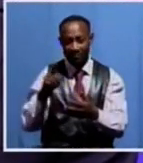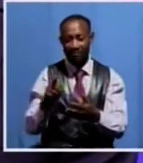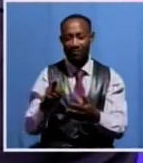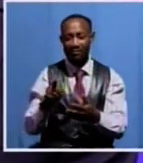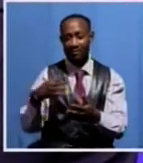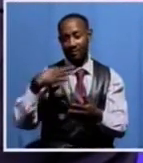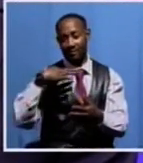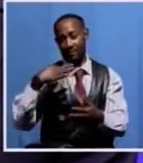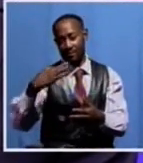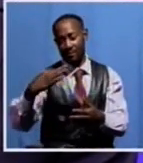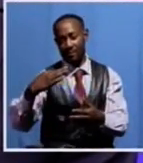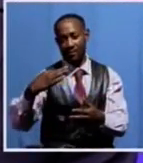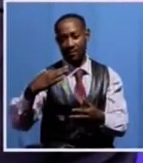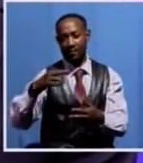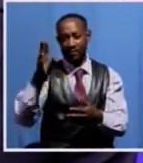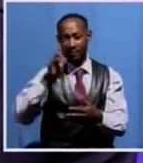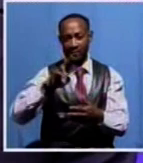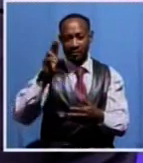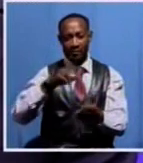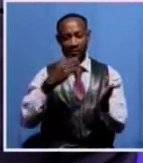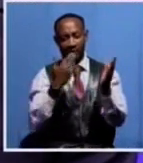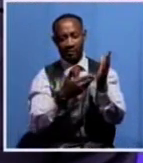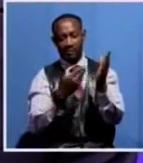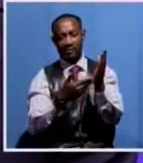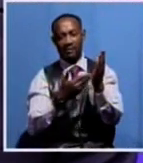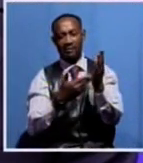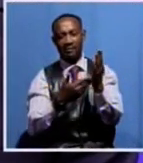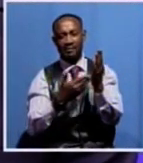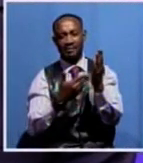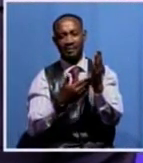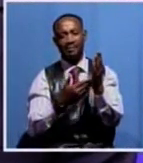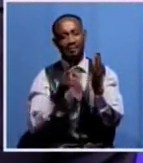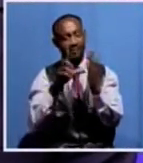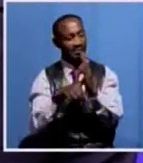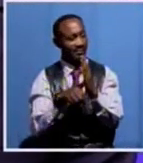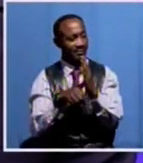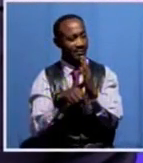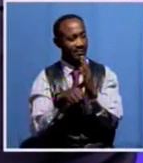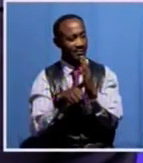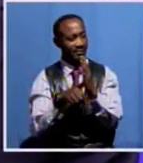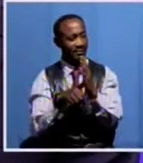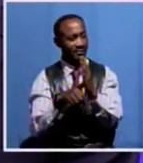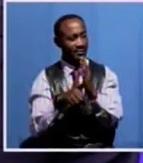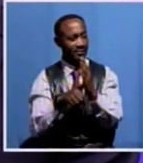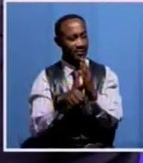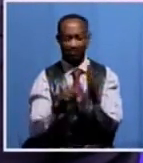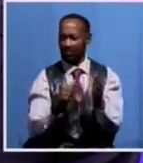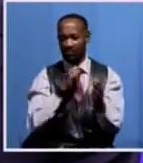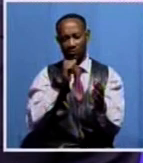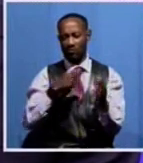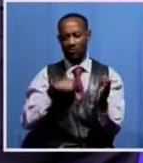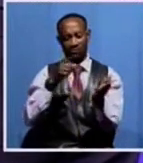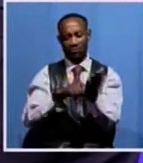apply for something using this piece of paper, then I don't want to be the one to print it free for